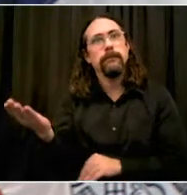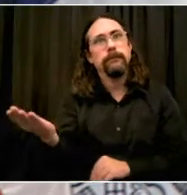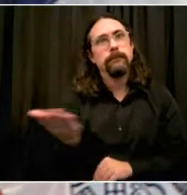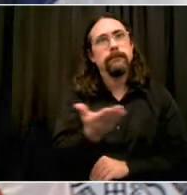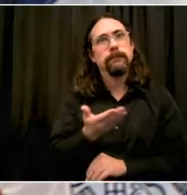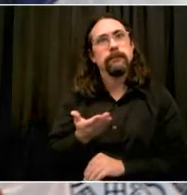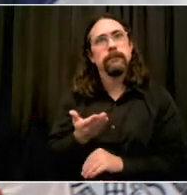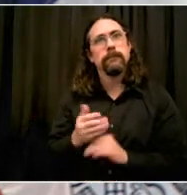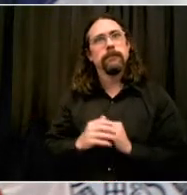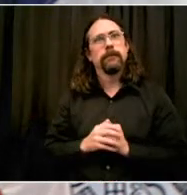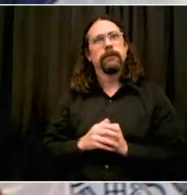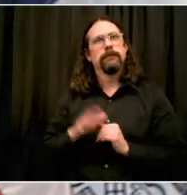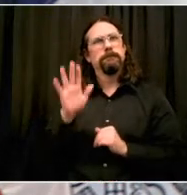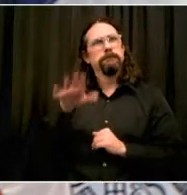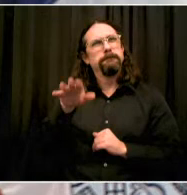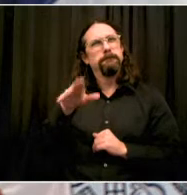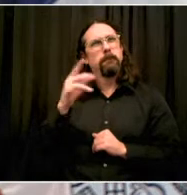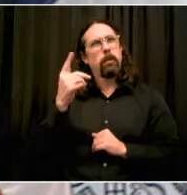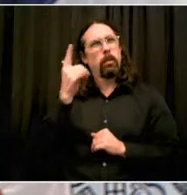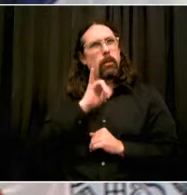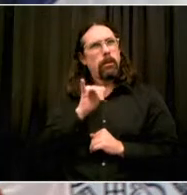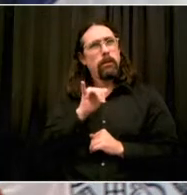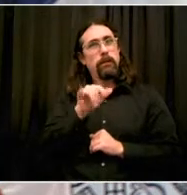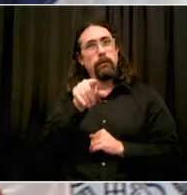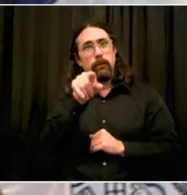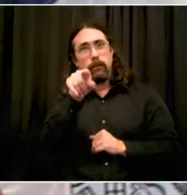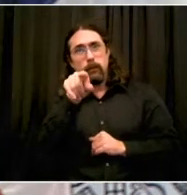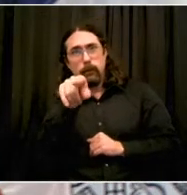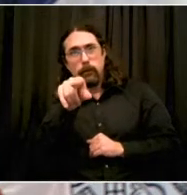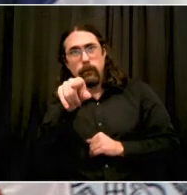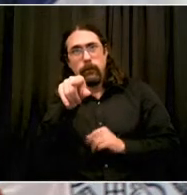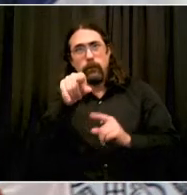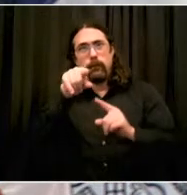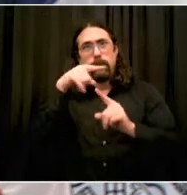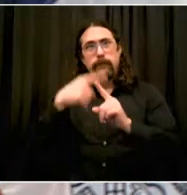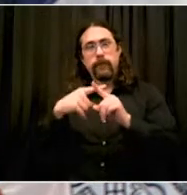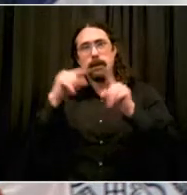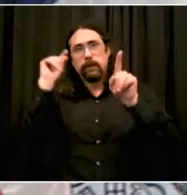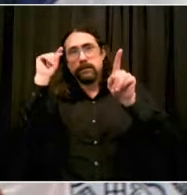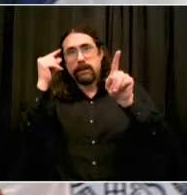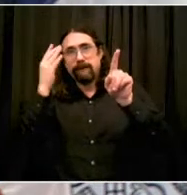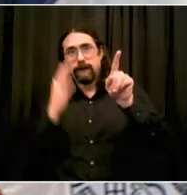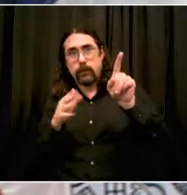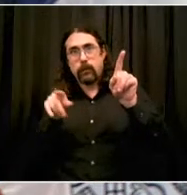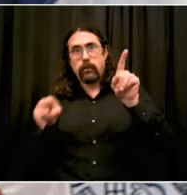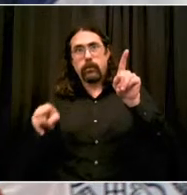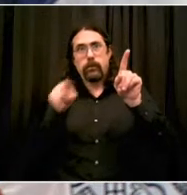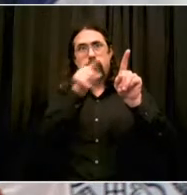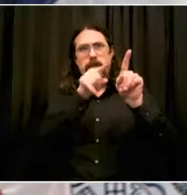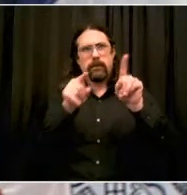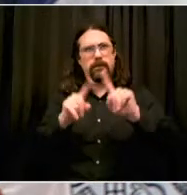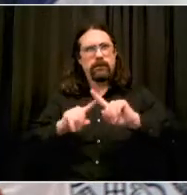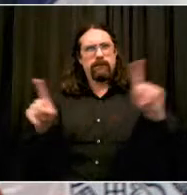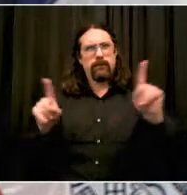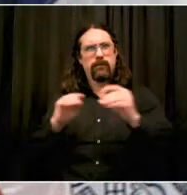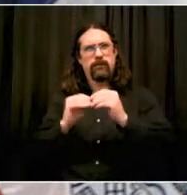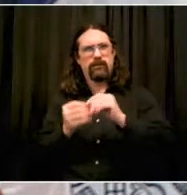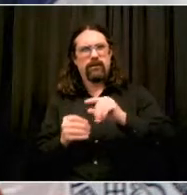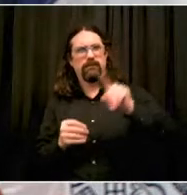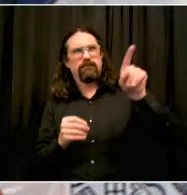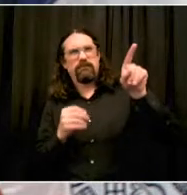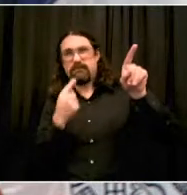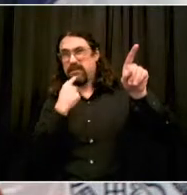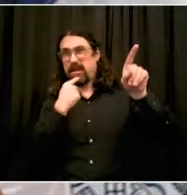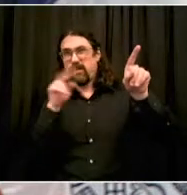of numbers in regard to how is that possible at this point, and why? And can you get on the same page, or does that make sense? Rich,